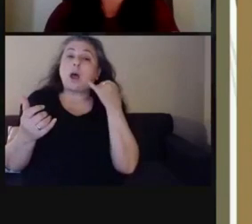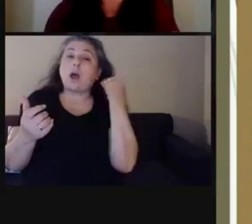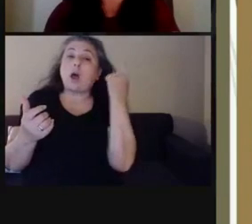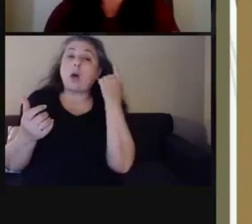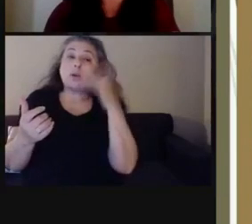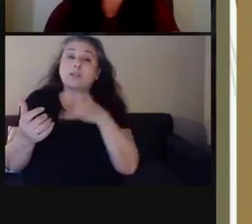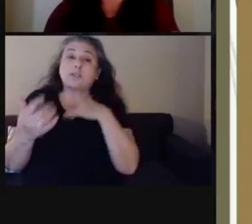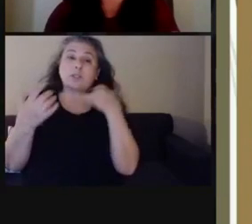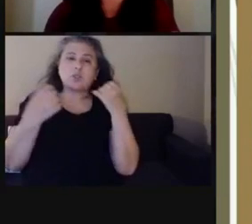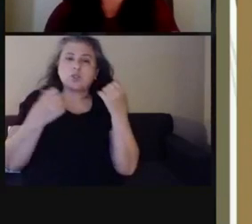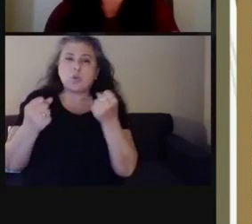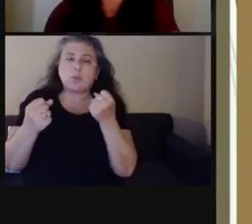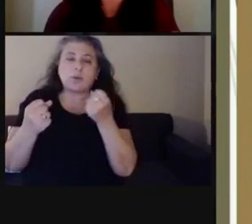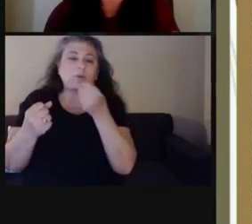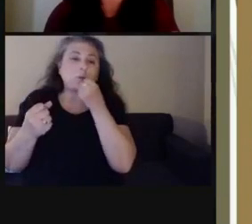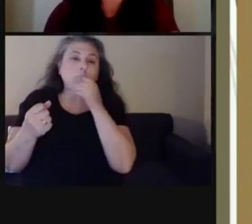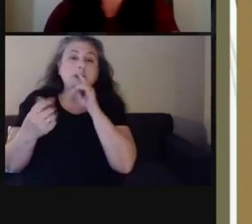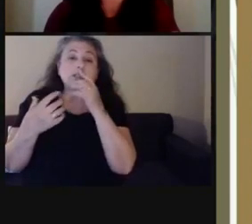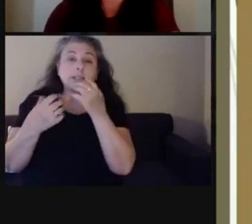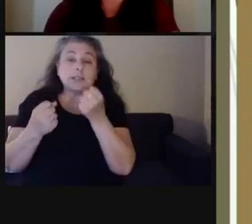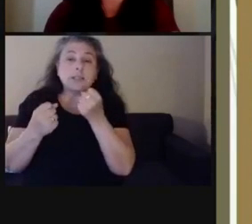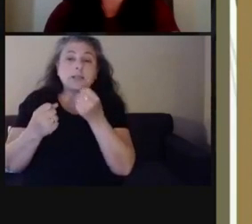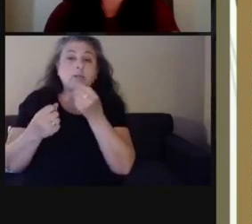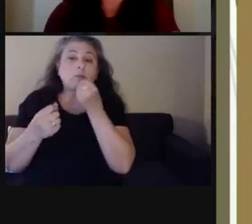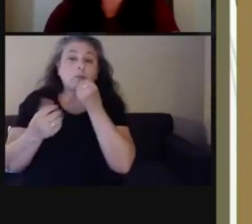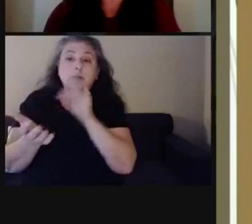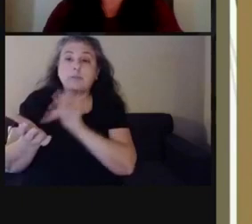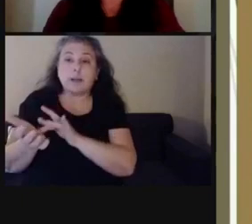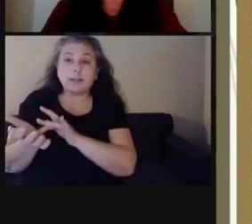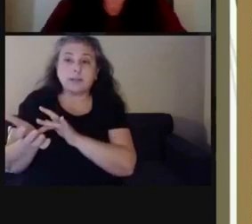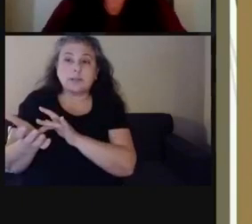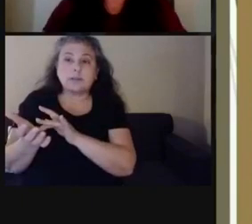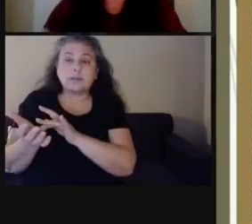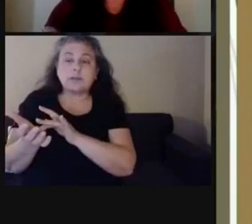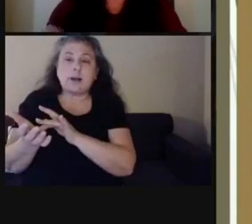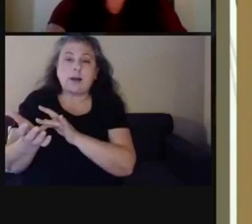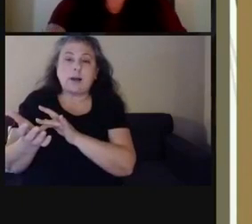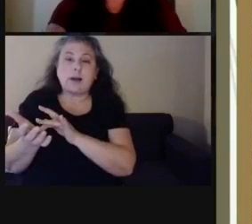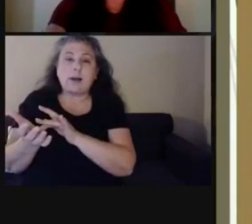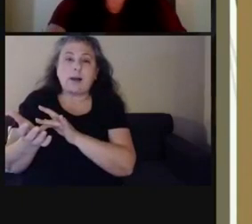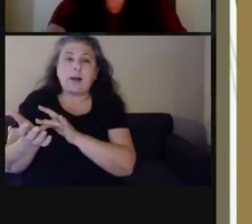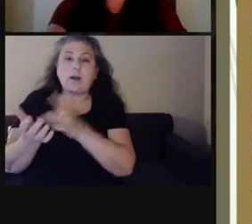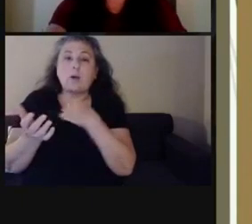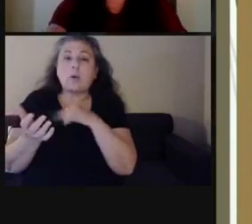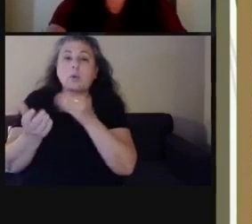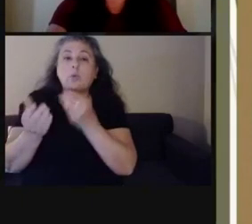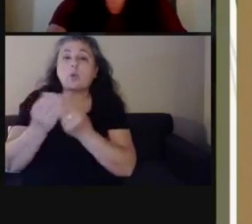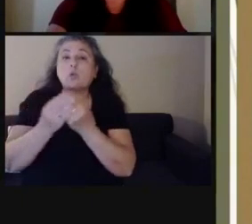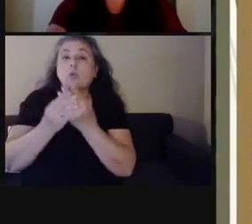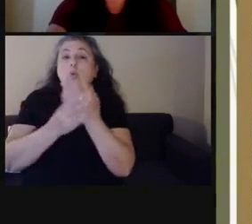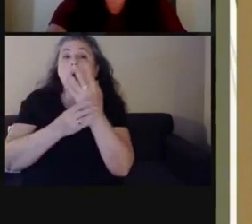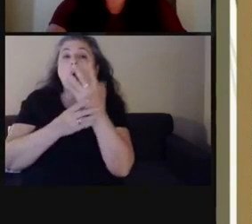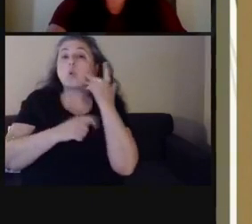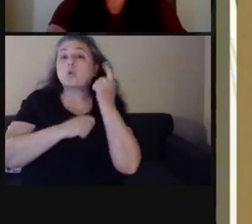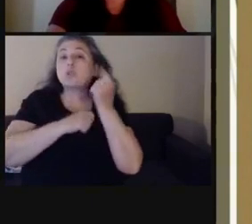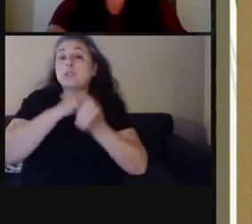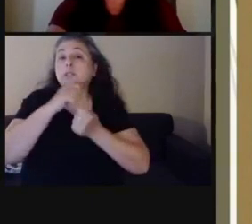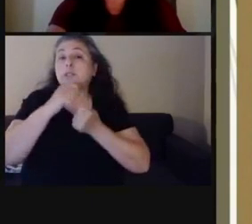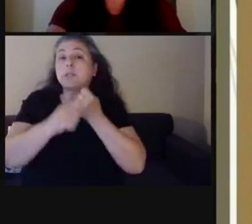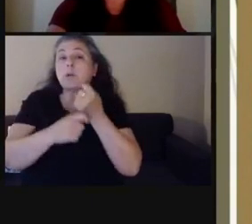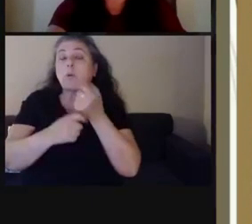that food is healing. Food is medicine. We grow traditional,